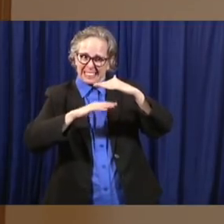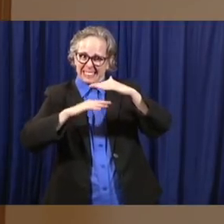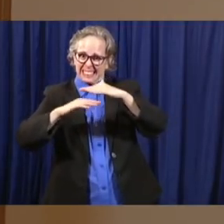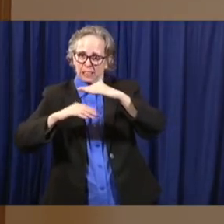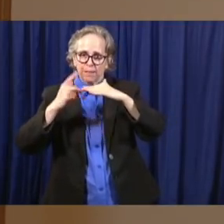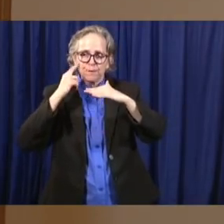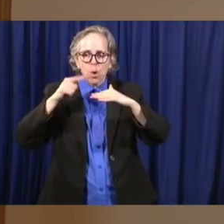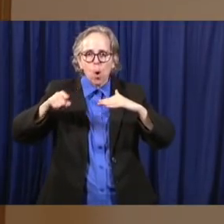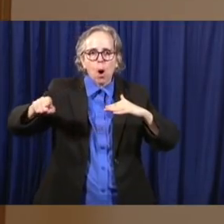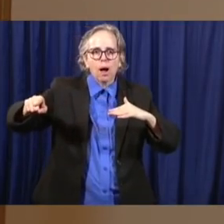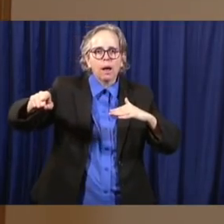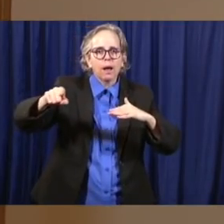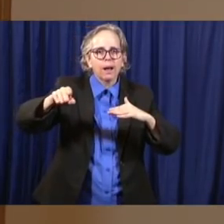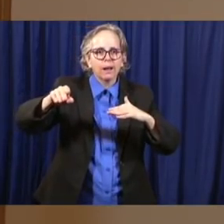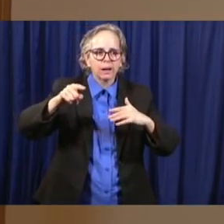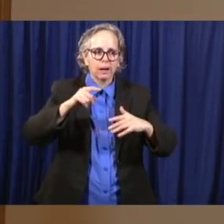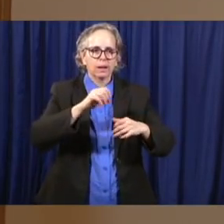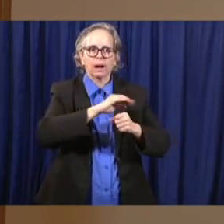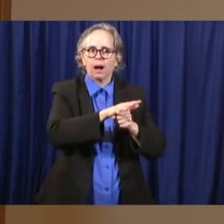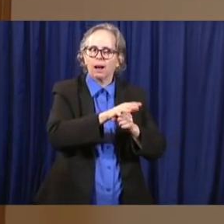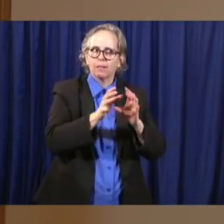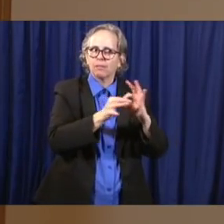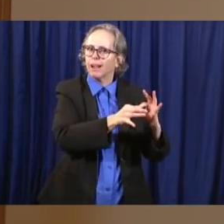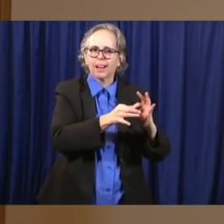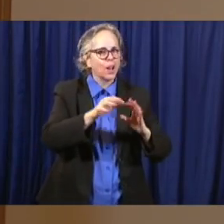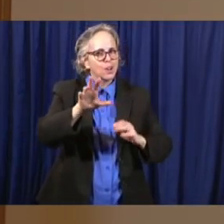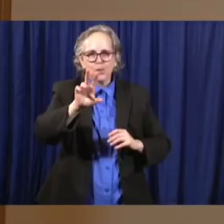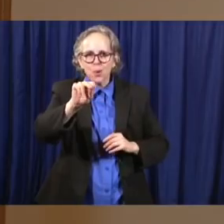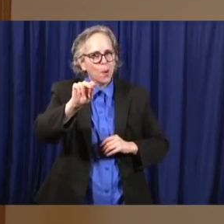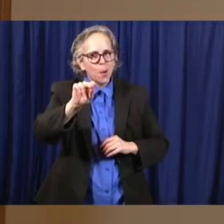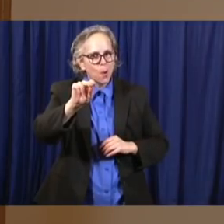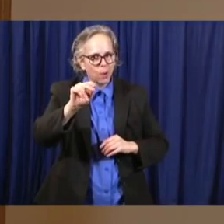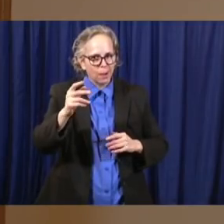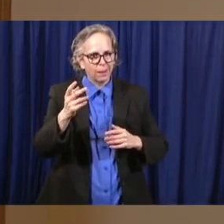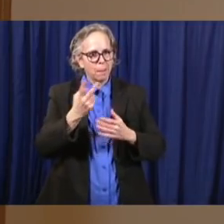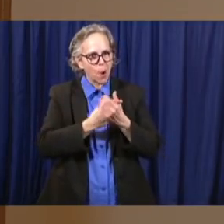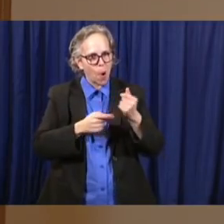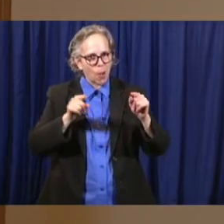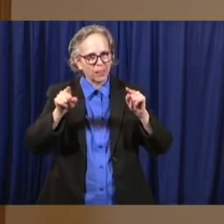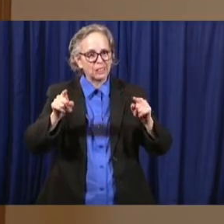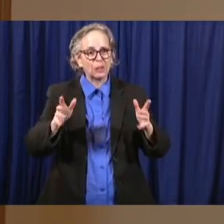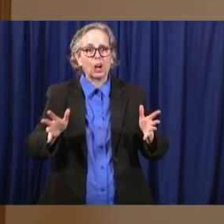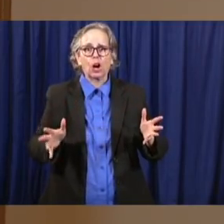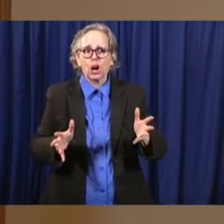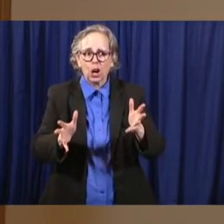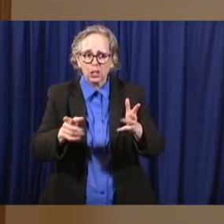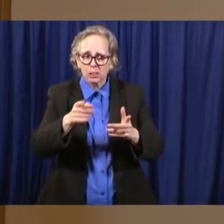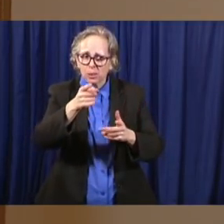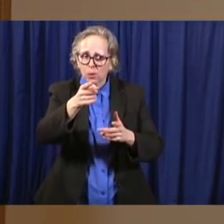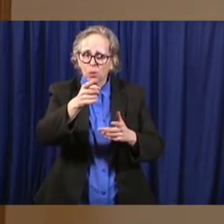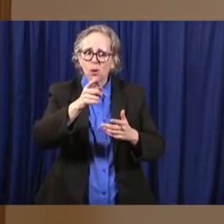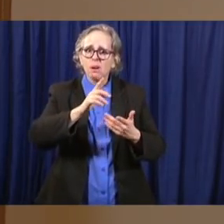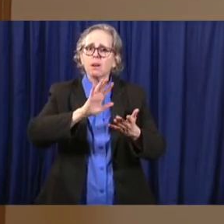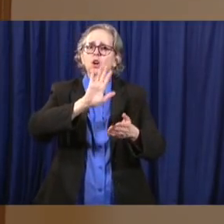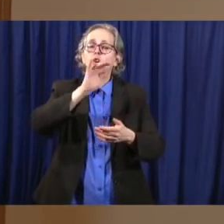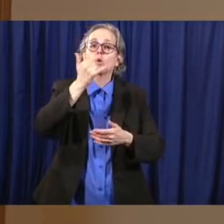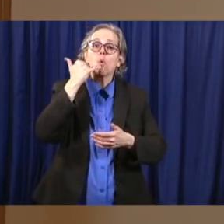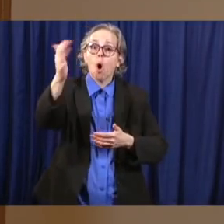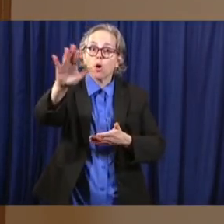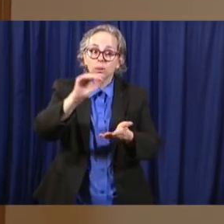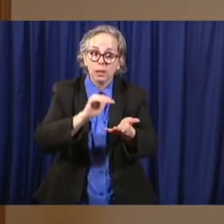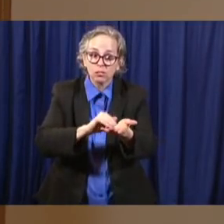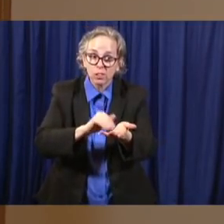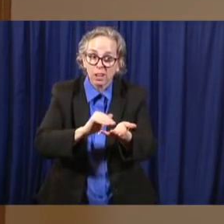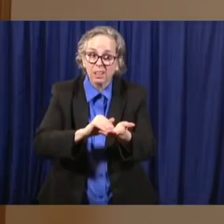So I really hope that people reach out to their provider. I know a lot of us are trying to use telemedicine